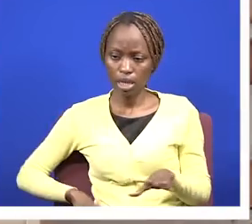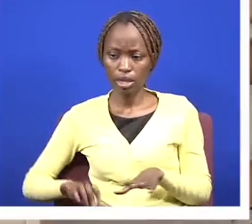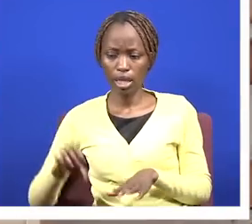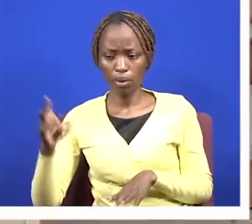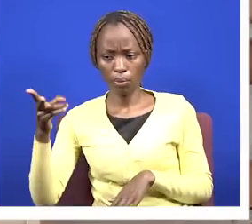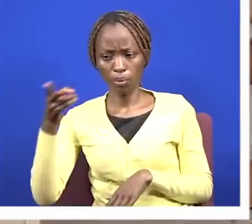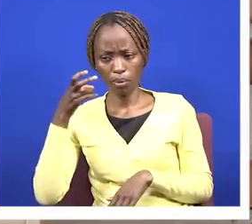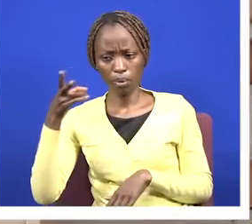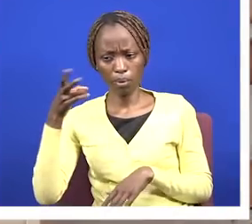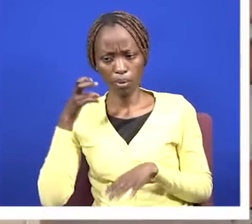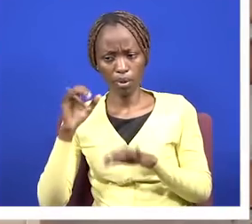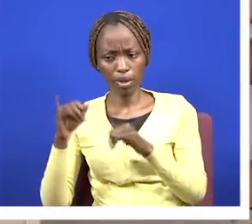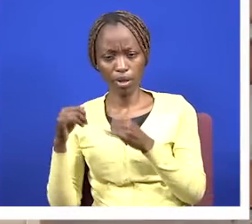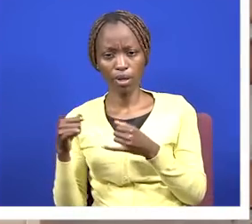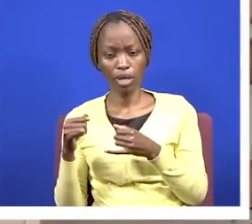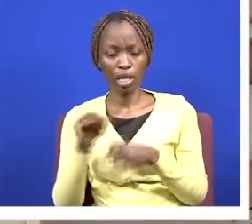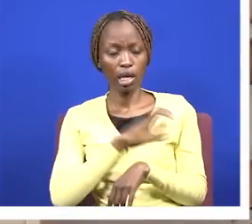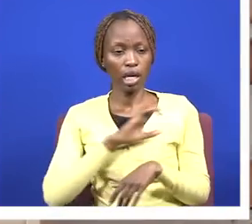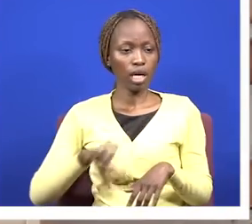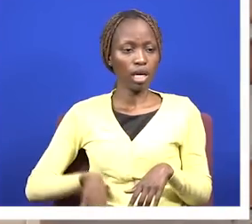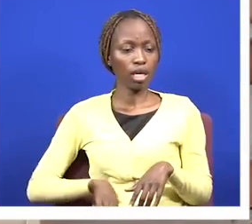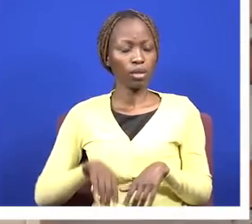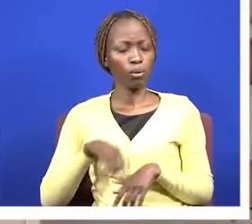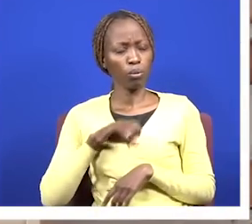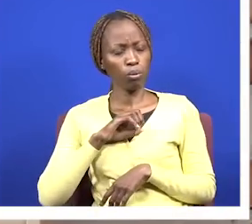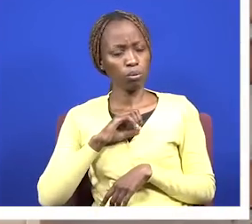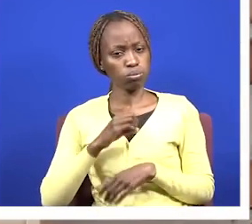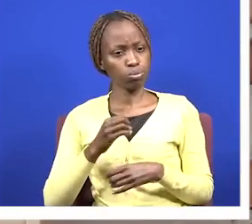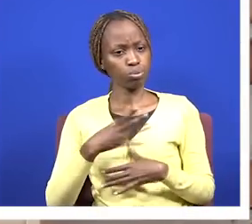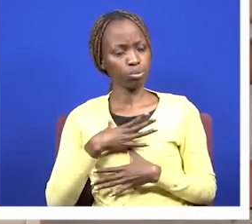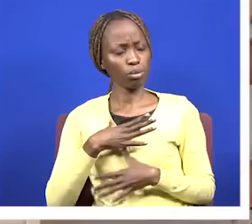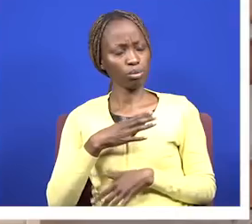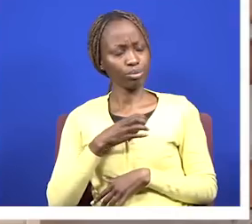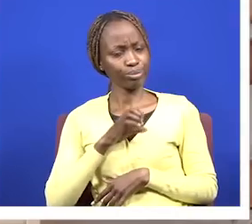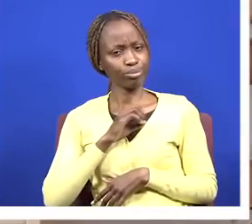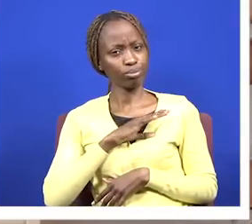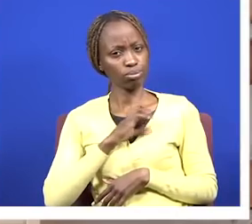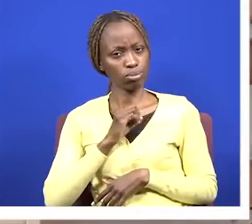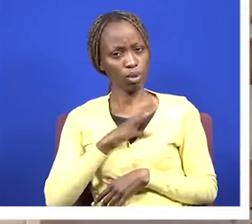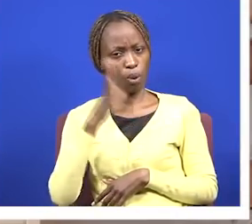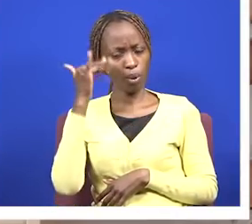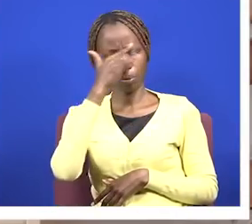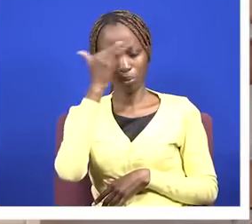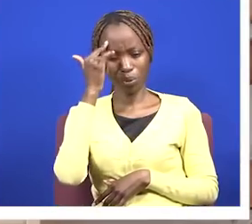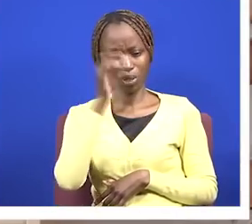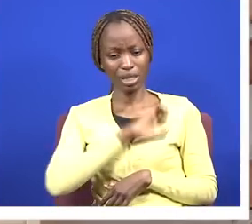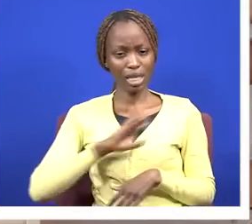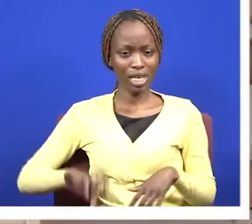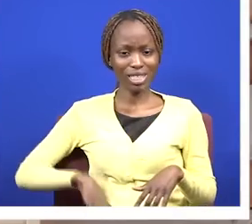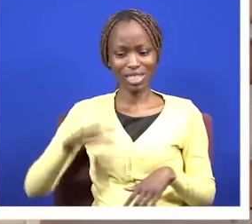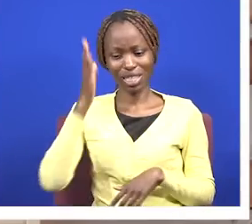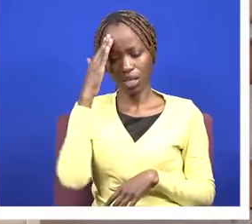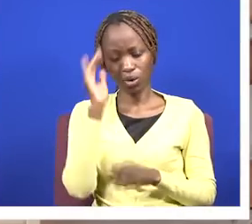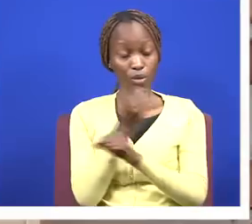the news, she was afraid. She was afraid because she knew she could not go